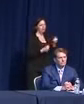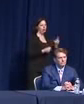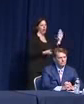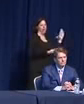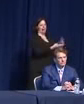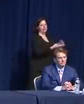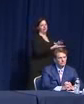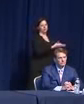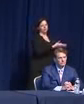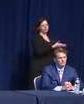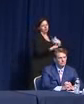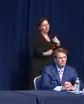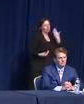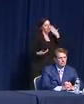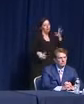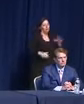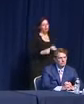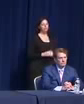As a positive patient,